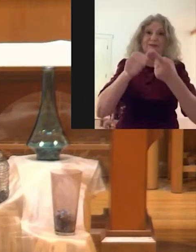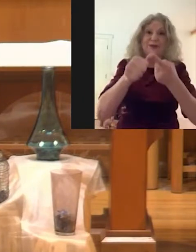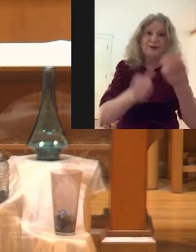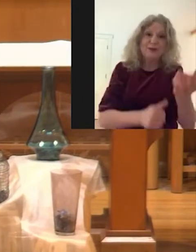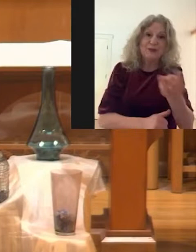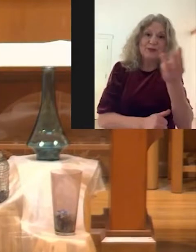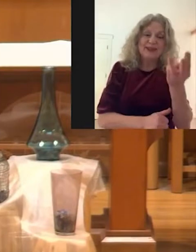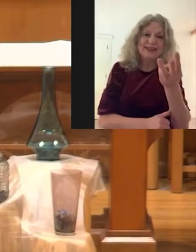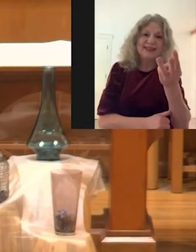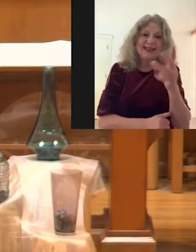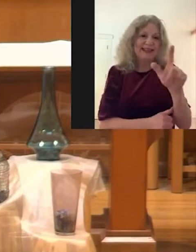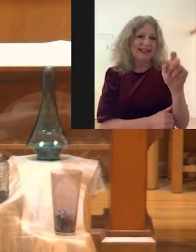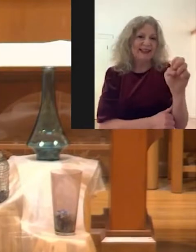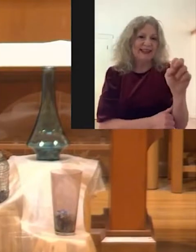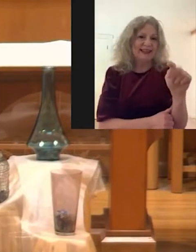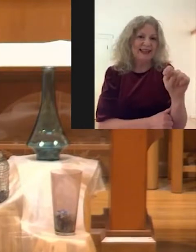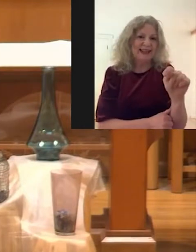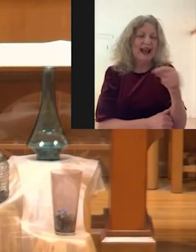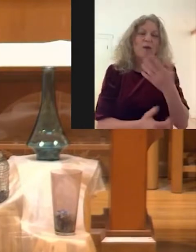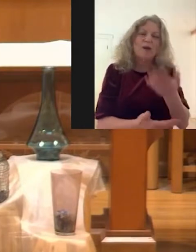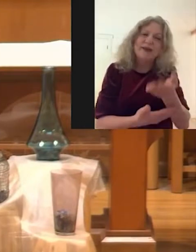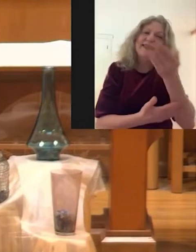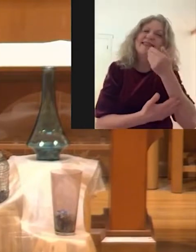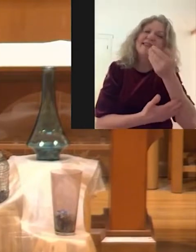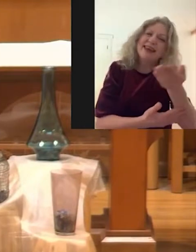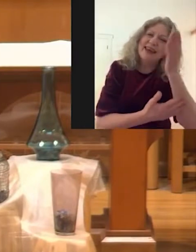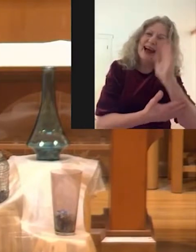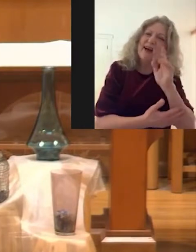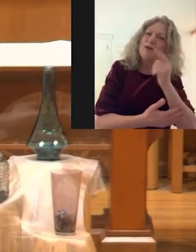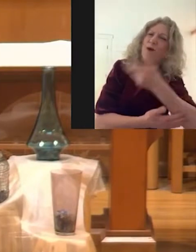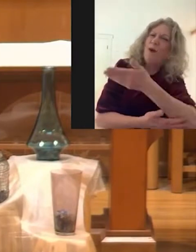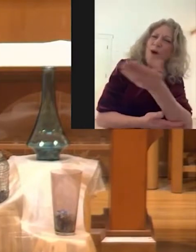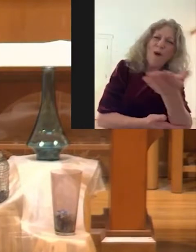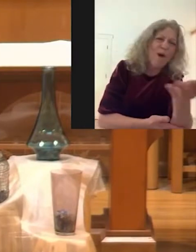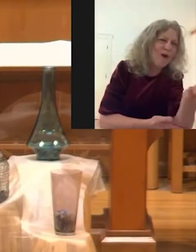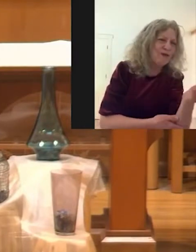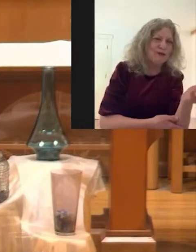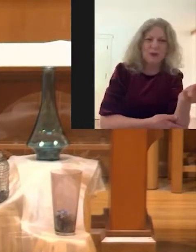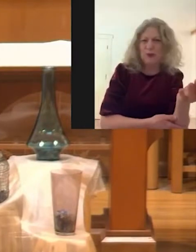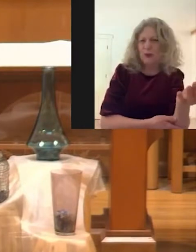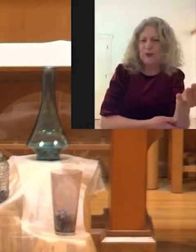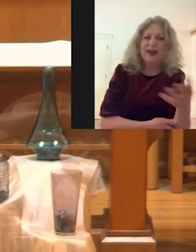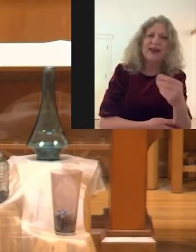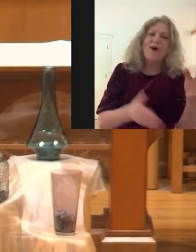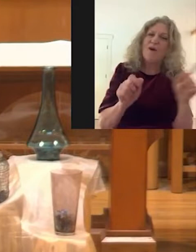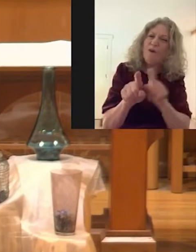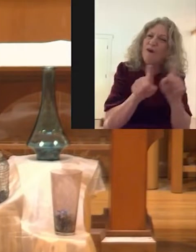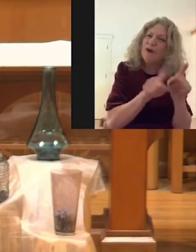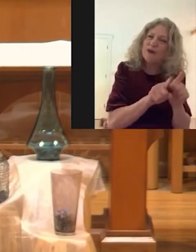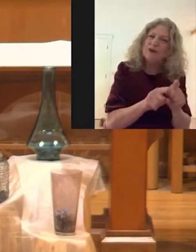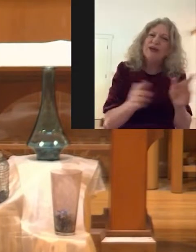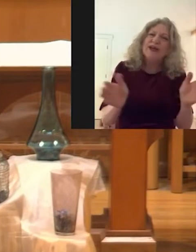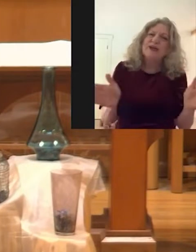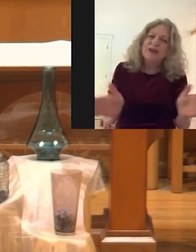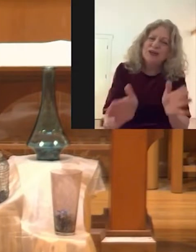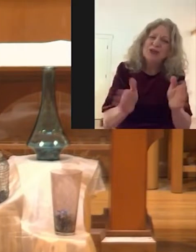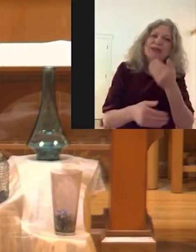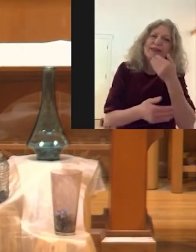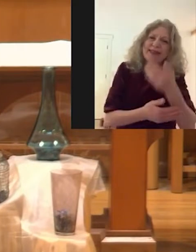Lent, I want to thank God for each one of you. And I also encourage you to thank God in your prayers